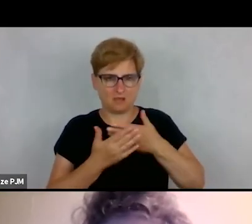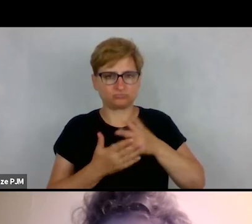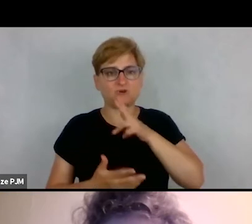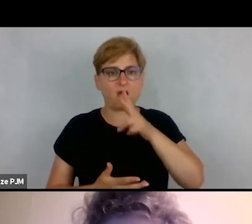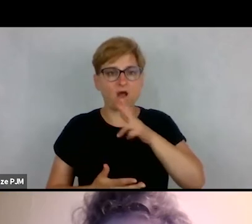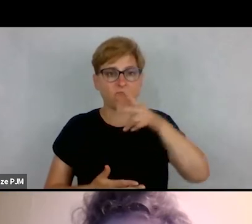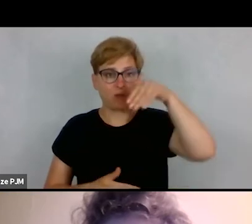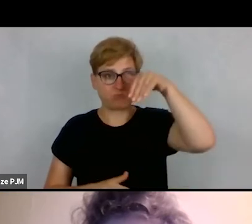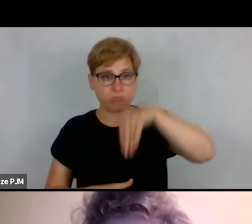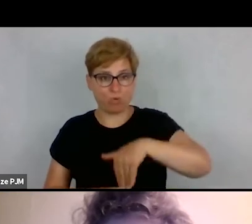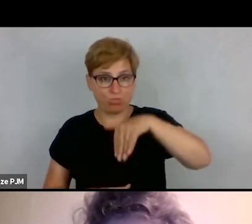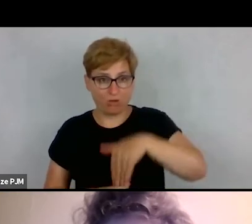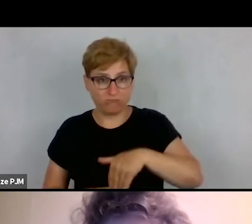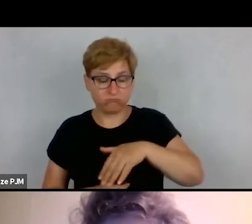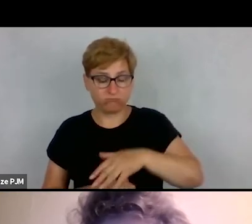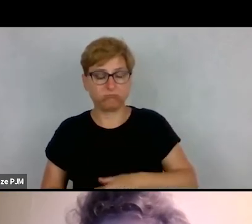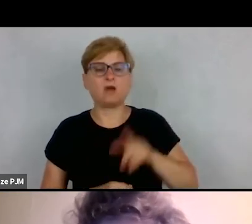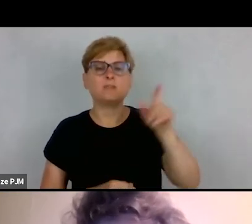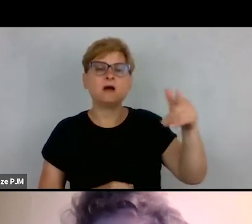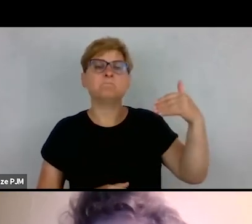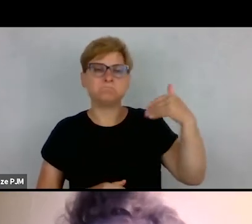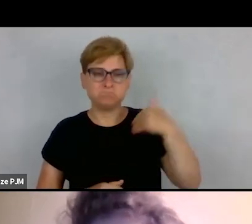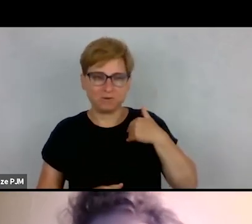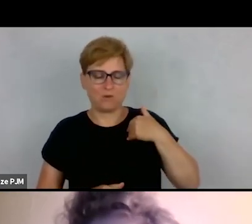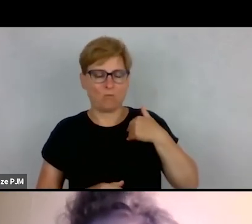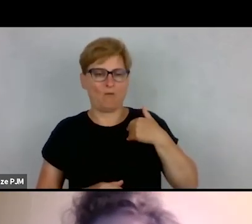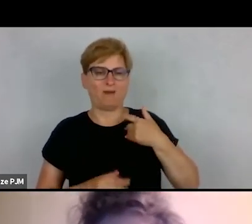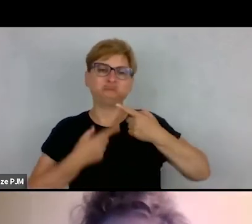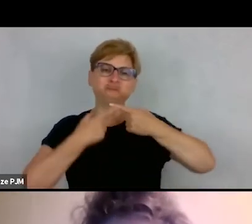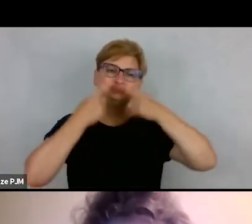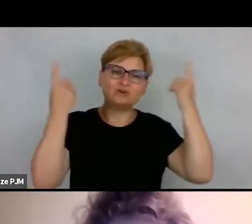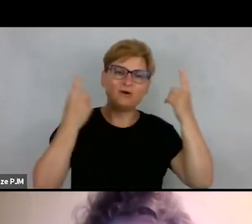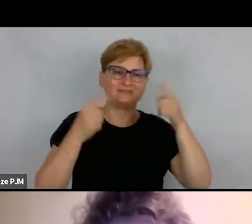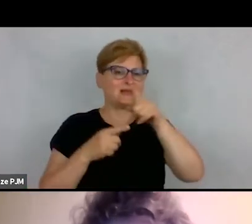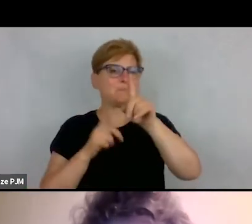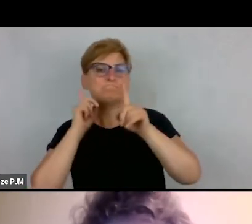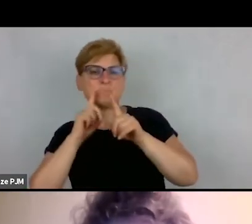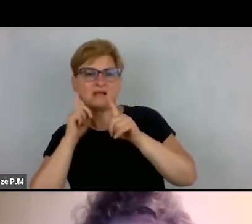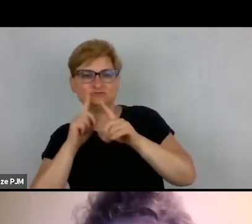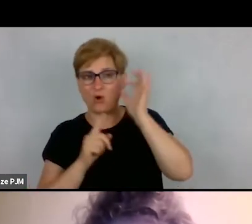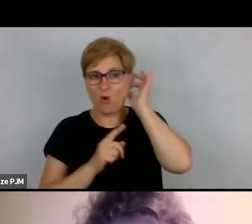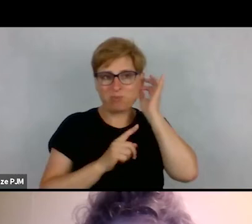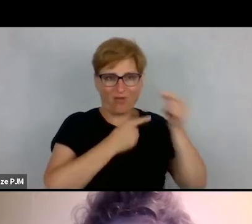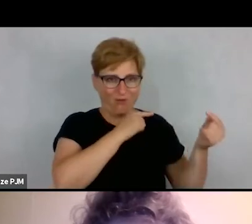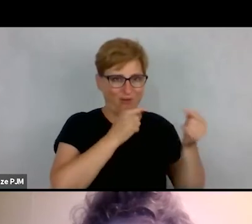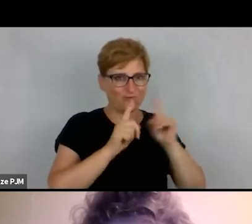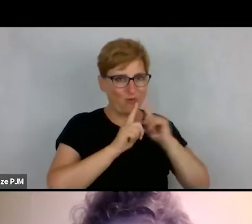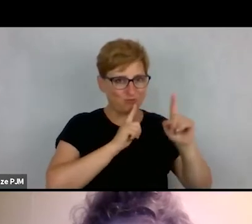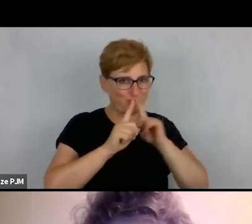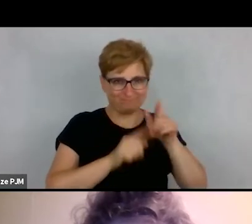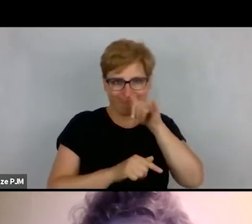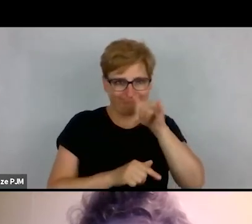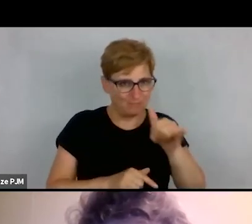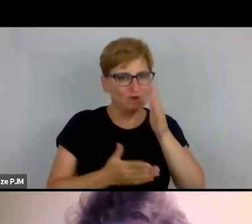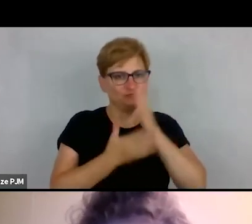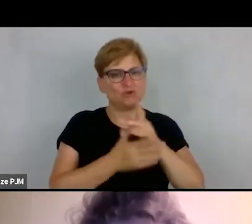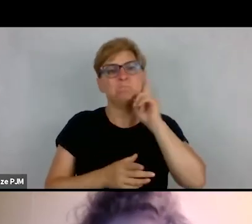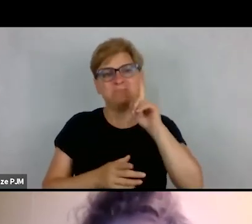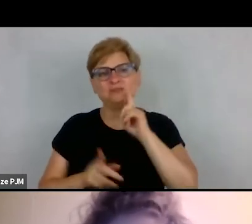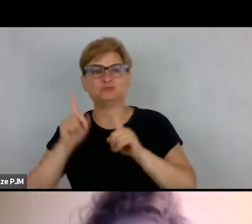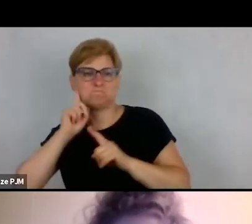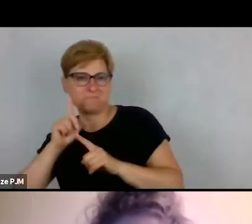But when women co-facilitated, if they were good, you know, in the same way that if the men were good, they had